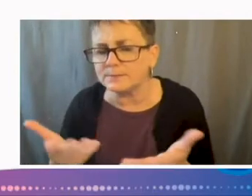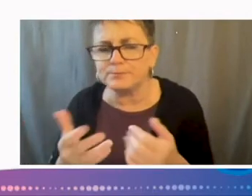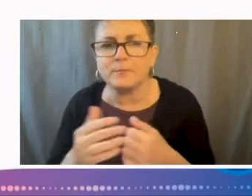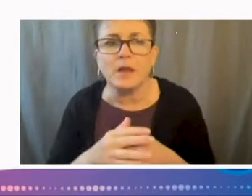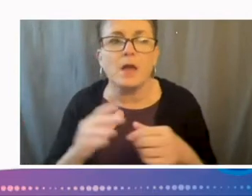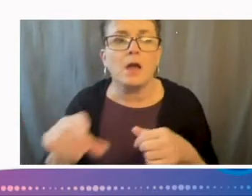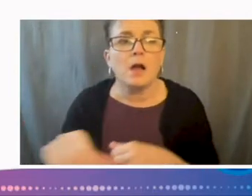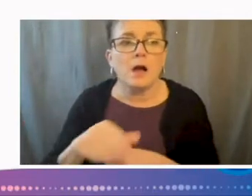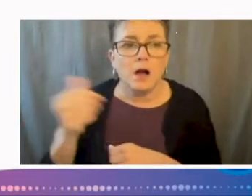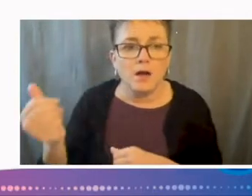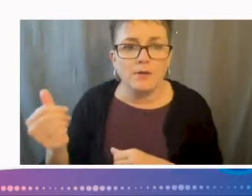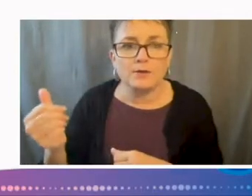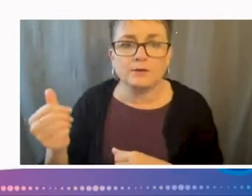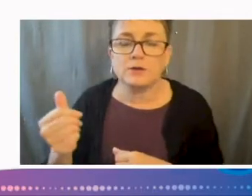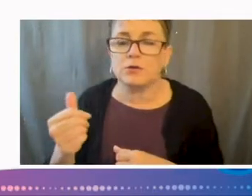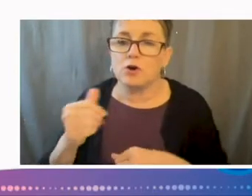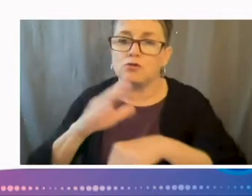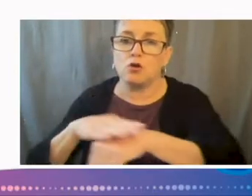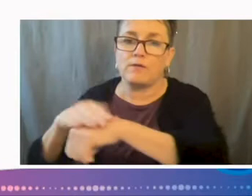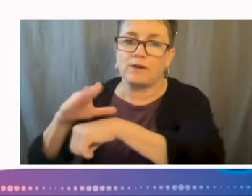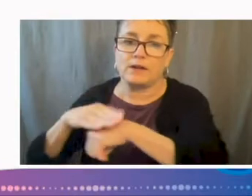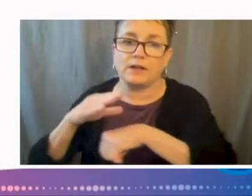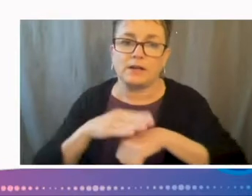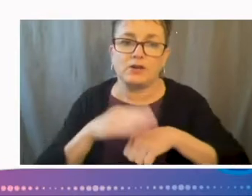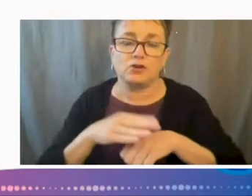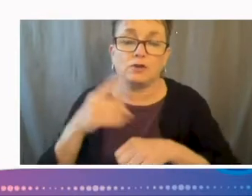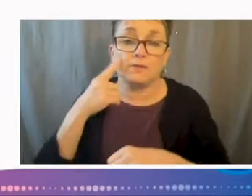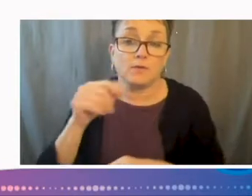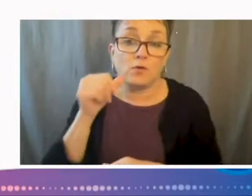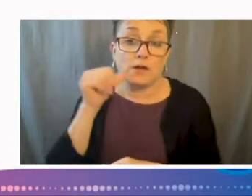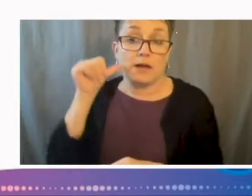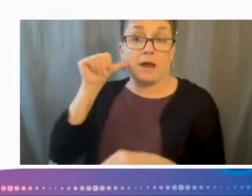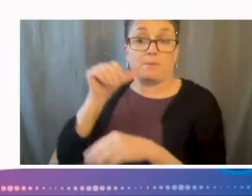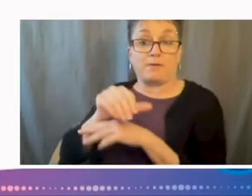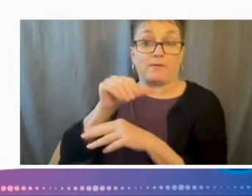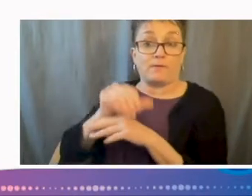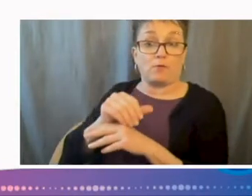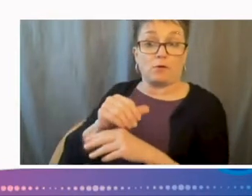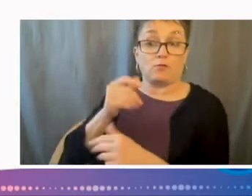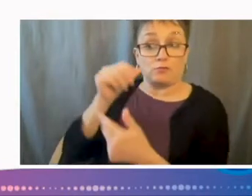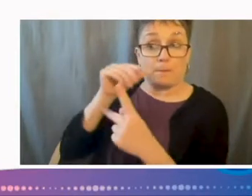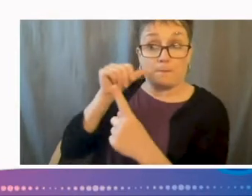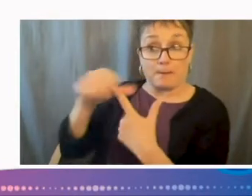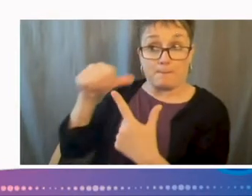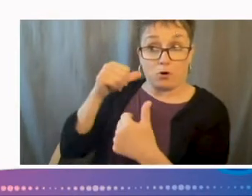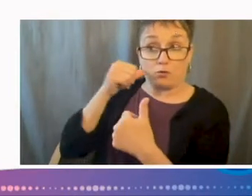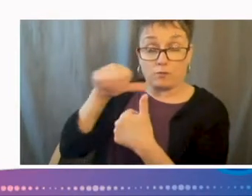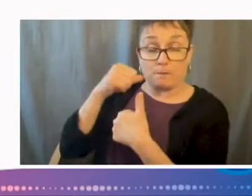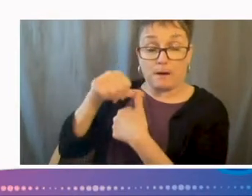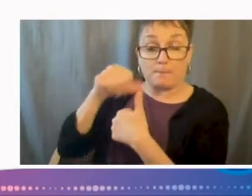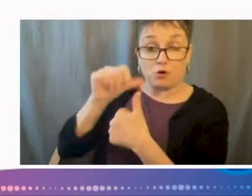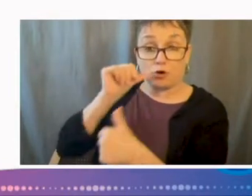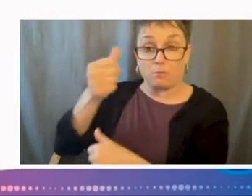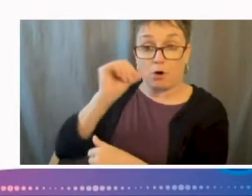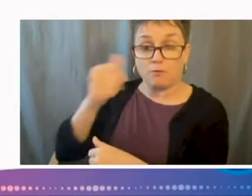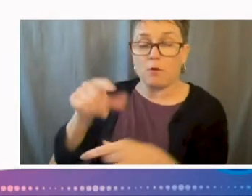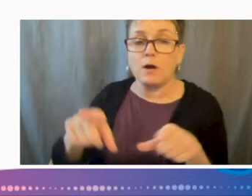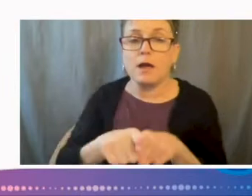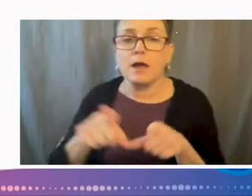Alice notifications for night before trip reminders, same day notifications, and where's my bus text